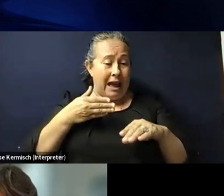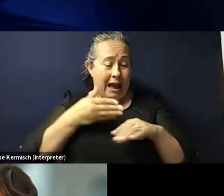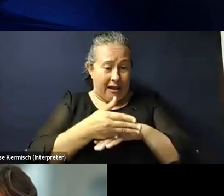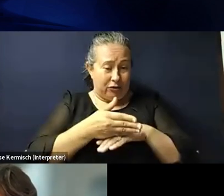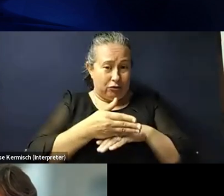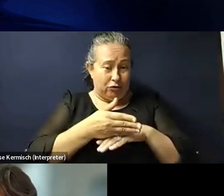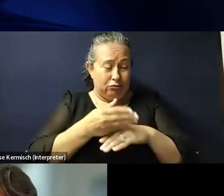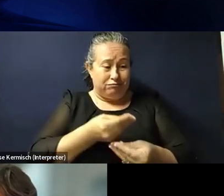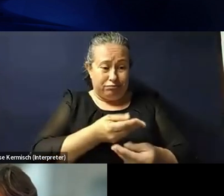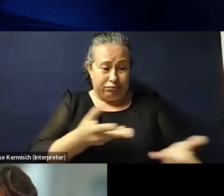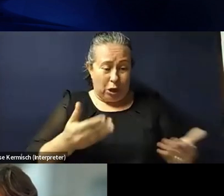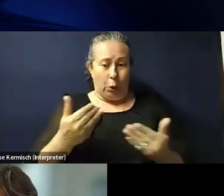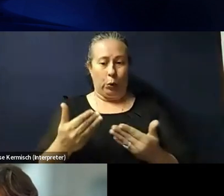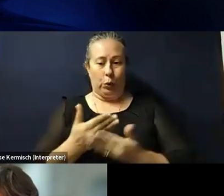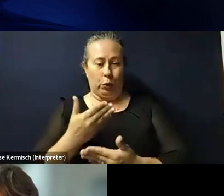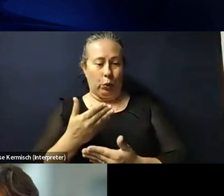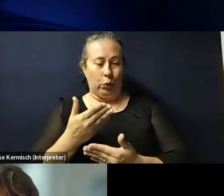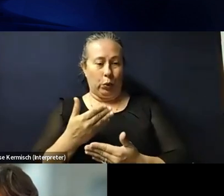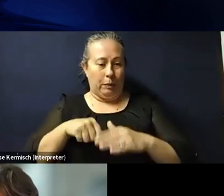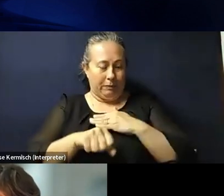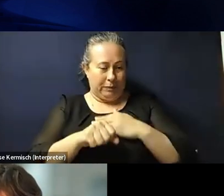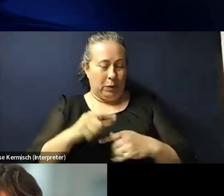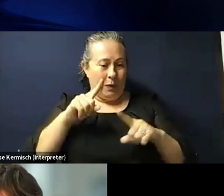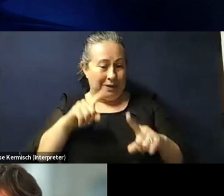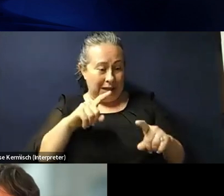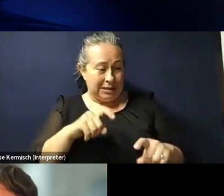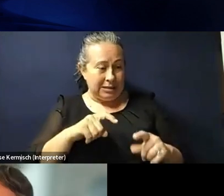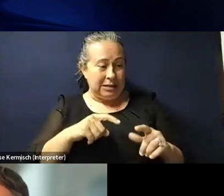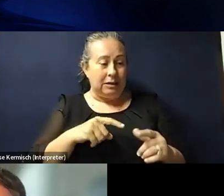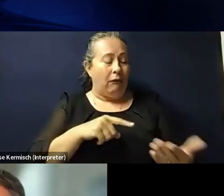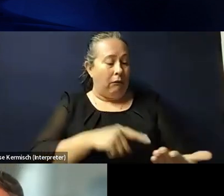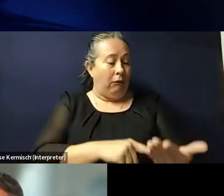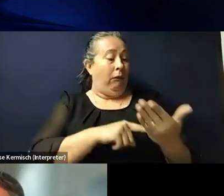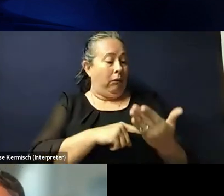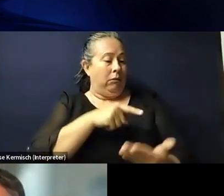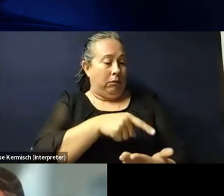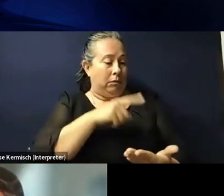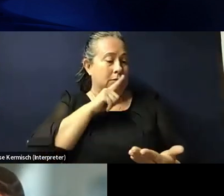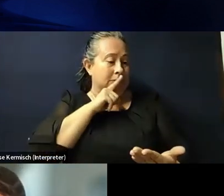this newborn test and the screening shows the child has hearing loss or the child has deafness.